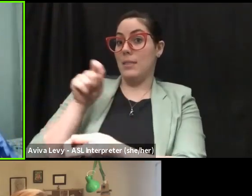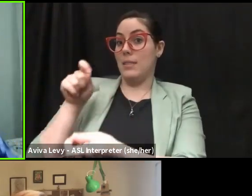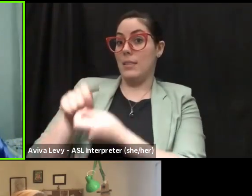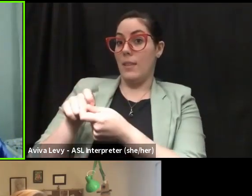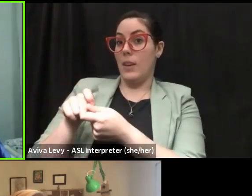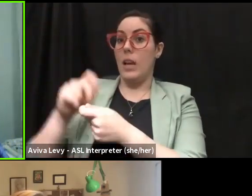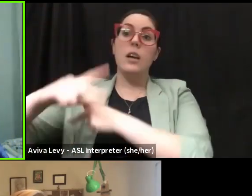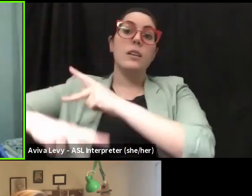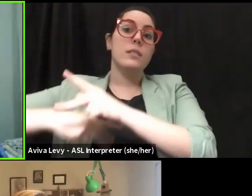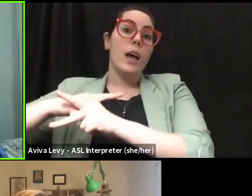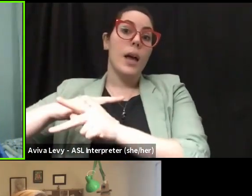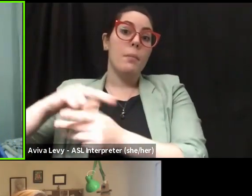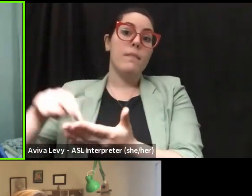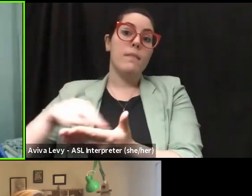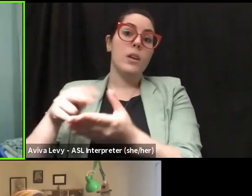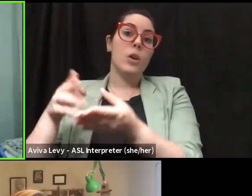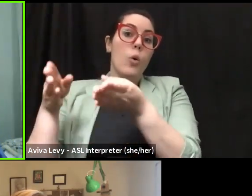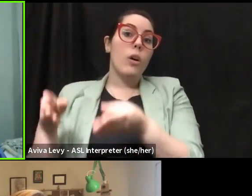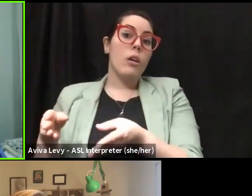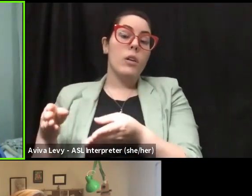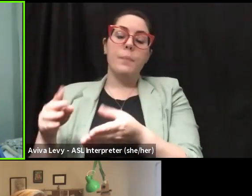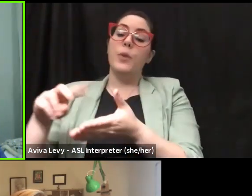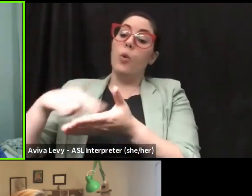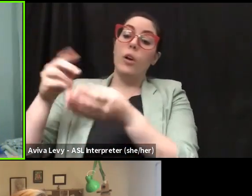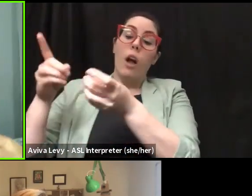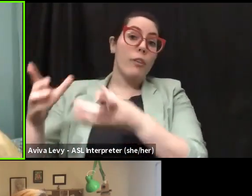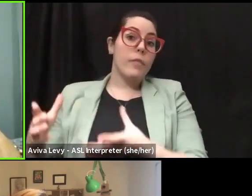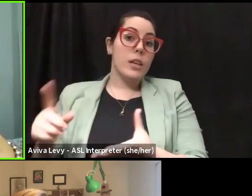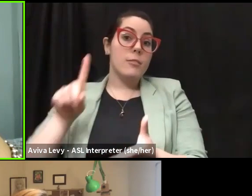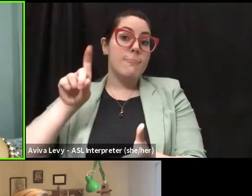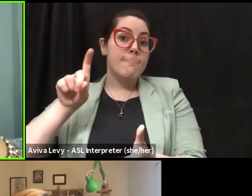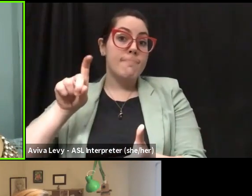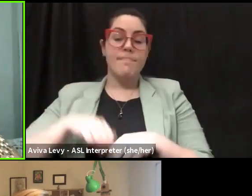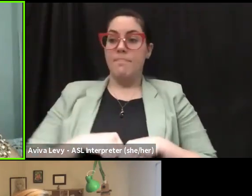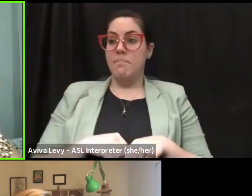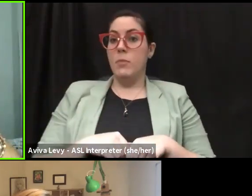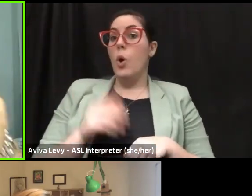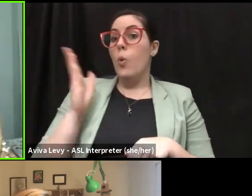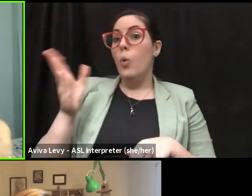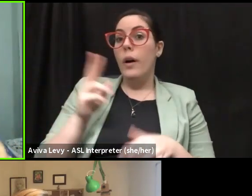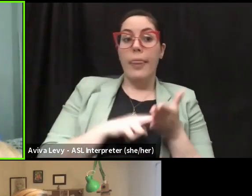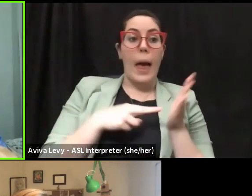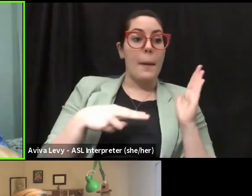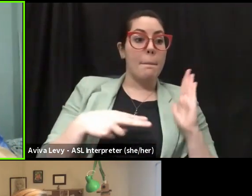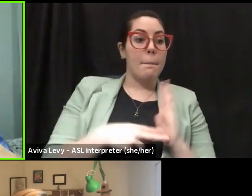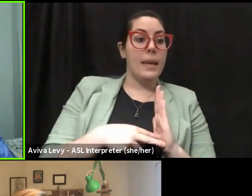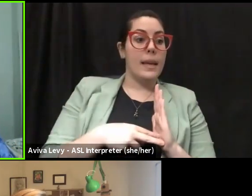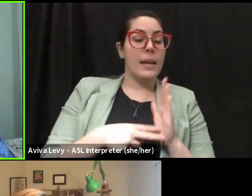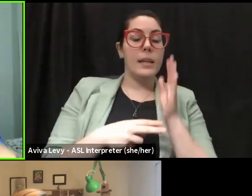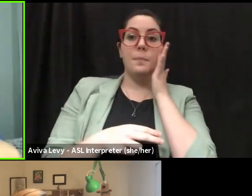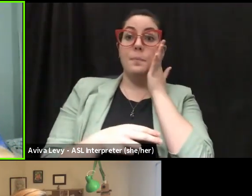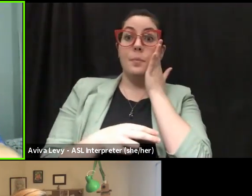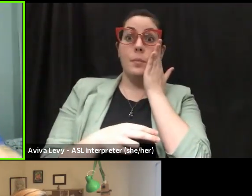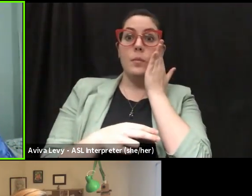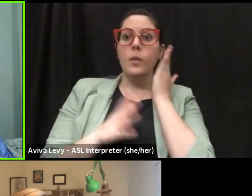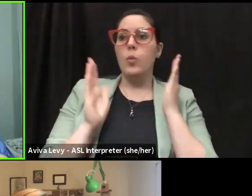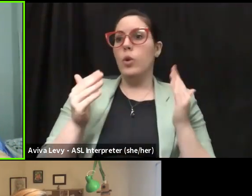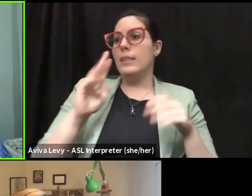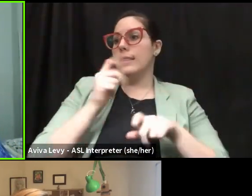type of choreography? You know, is it going to, are we going to have a vocabulary